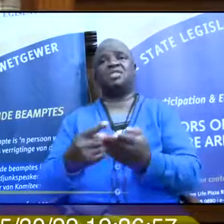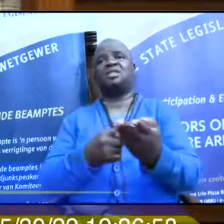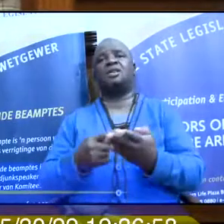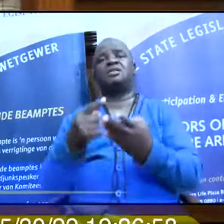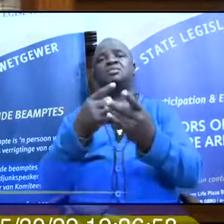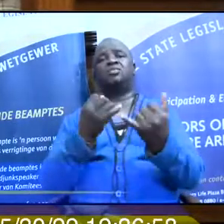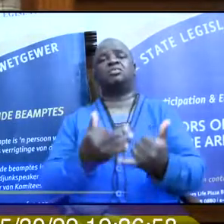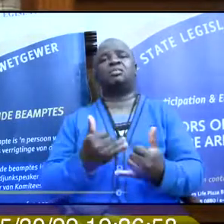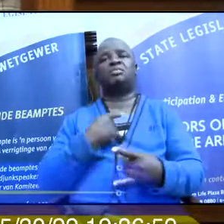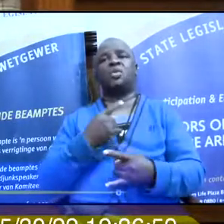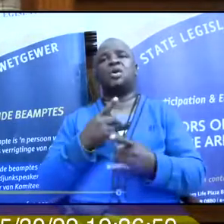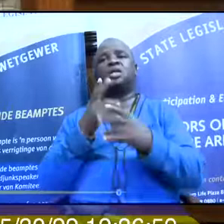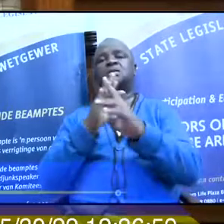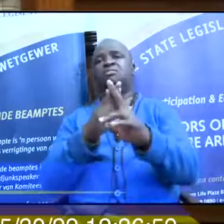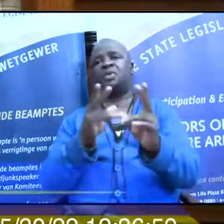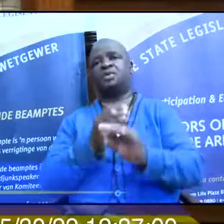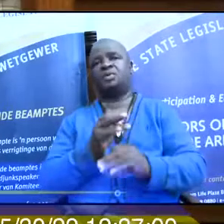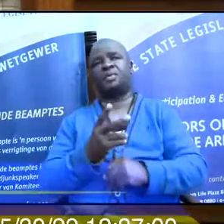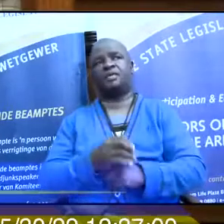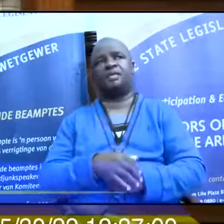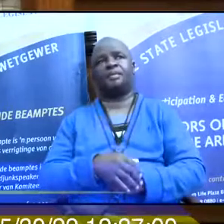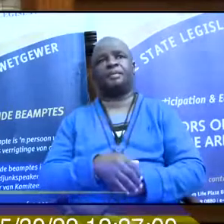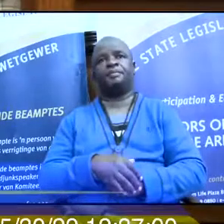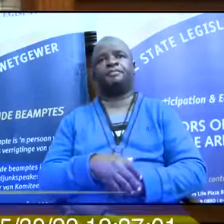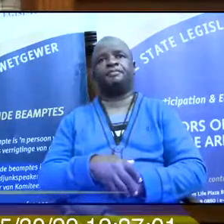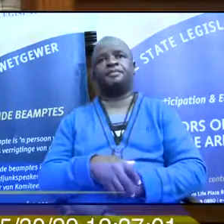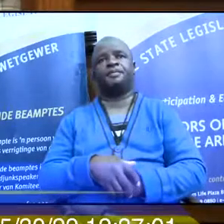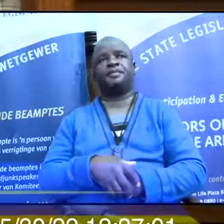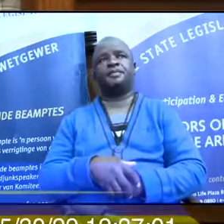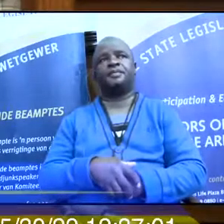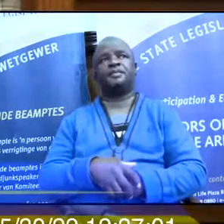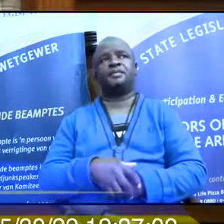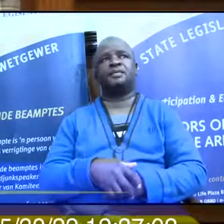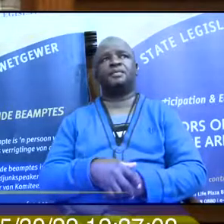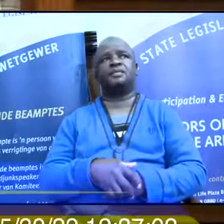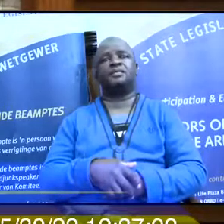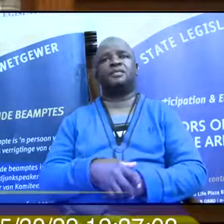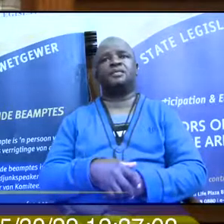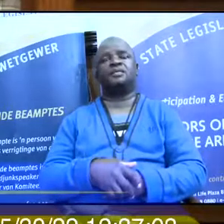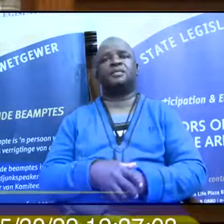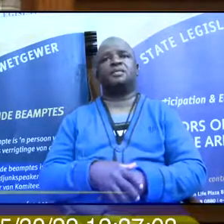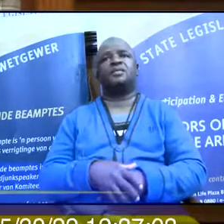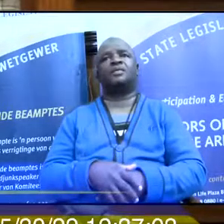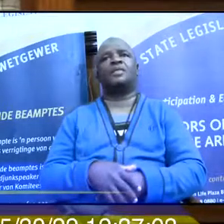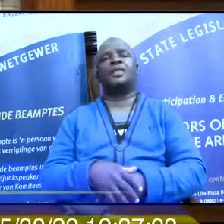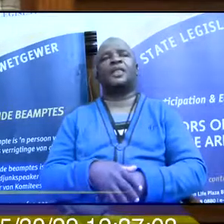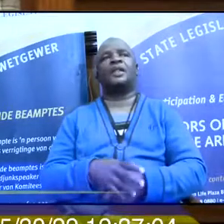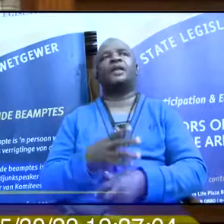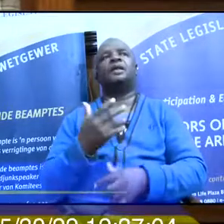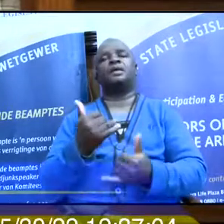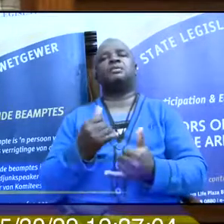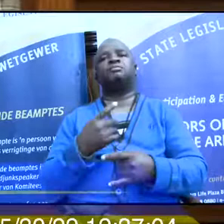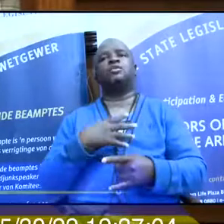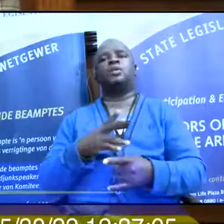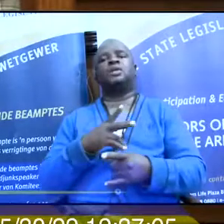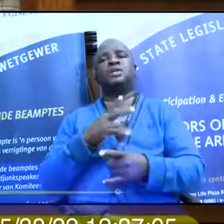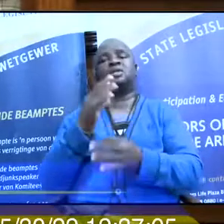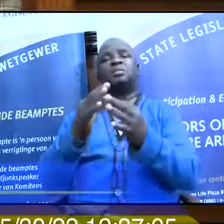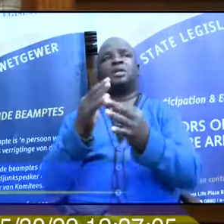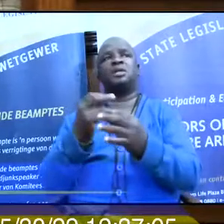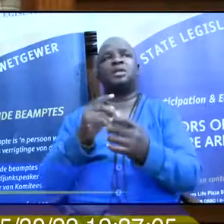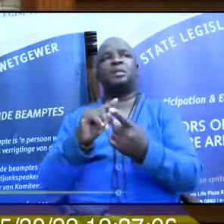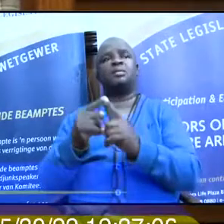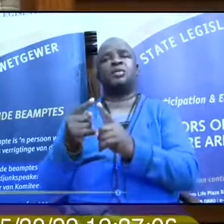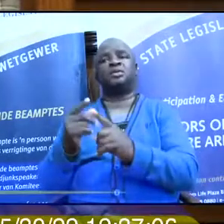country we want to to put an emphasis on the issues that we would wish that in our